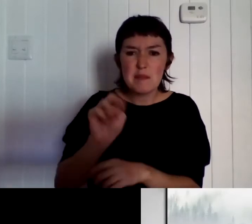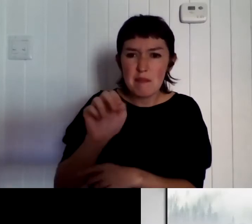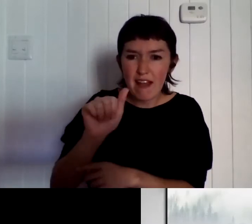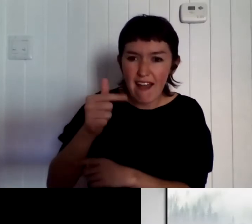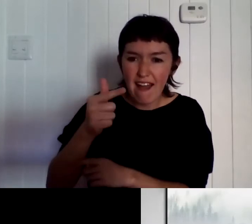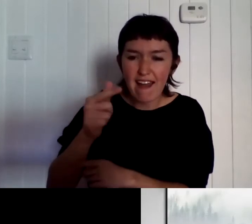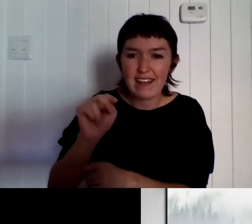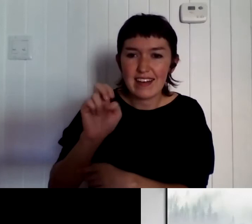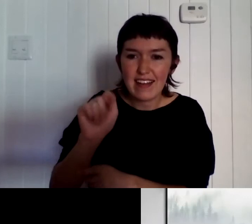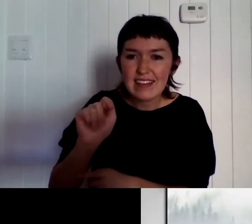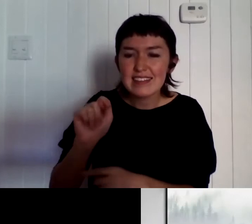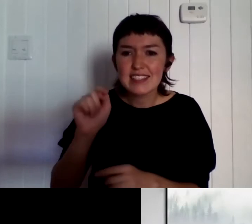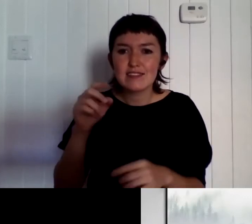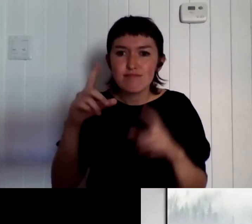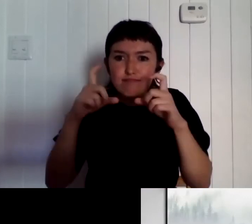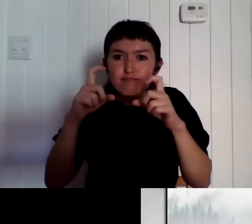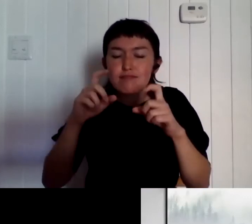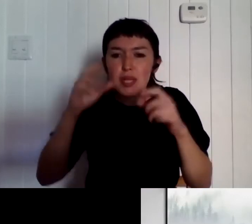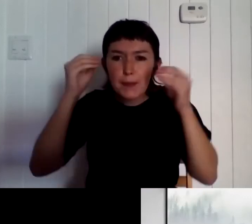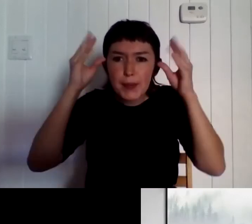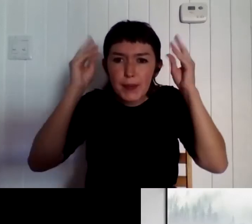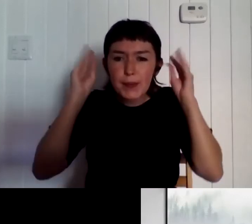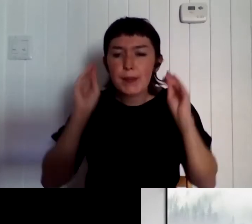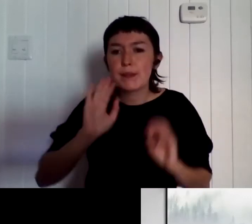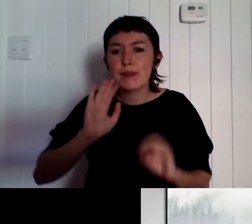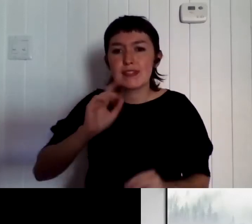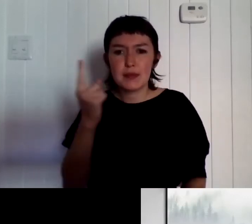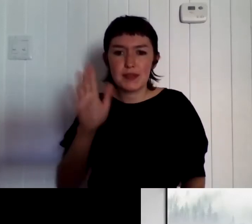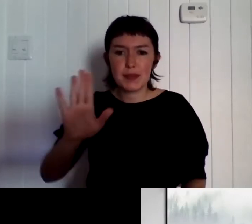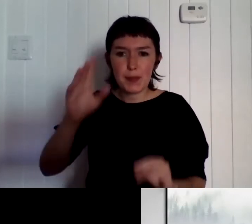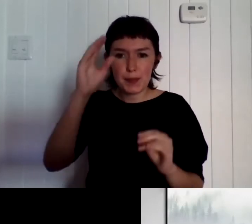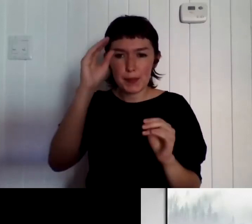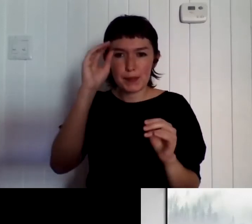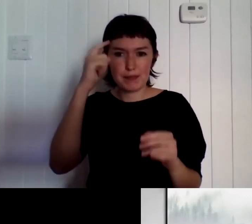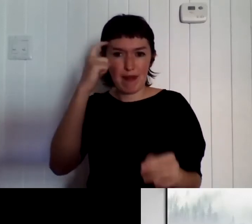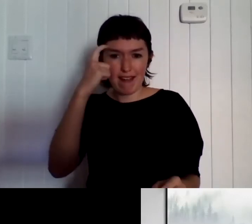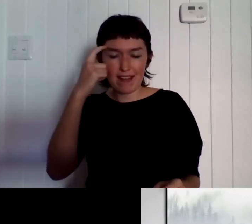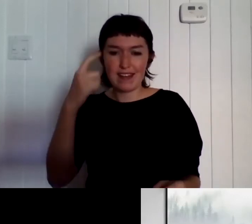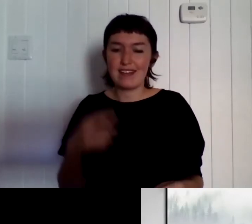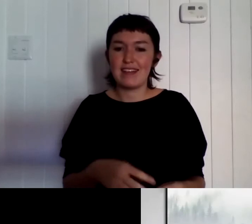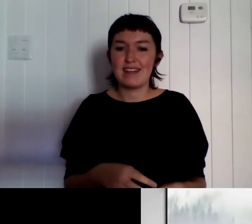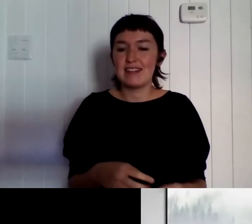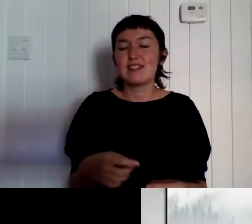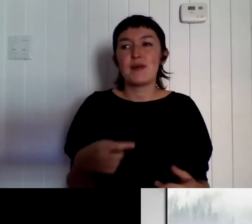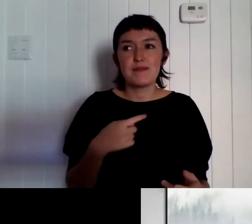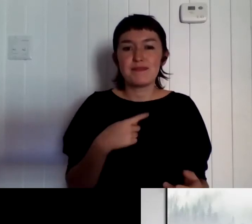someone's brain. So I think once I got involved in MRI research, that really sealed the deal for me and